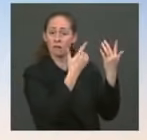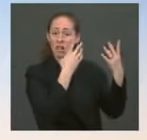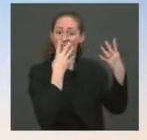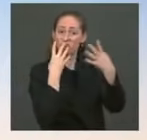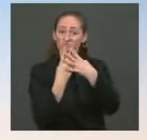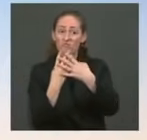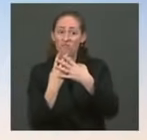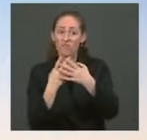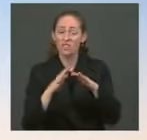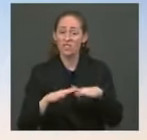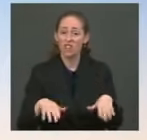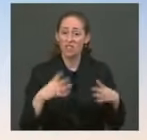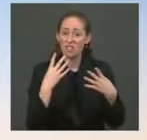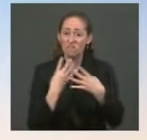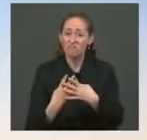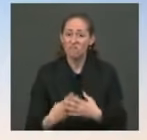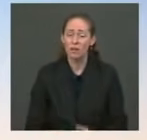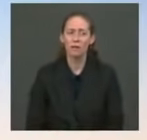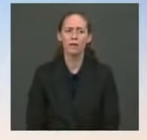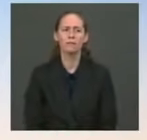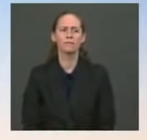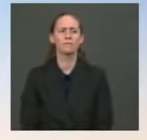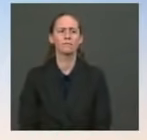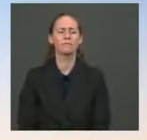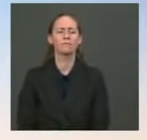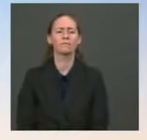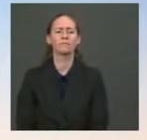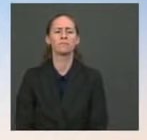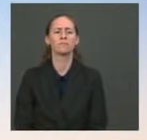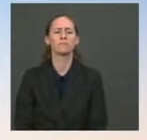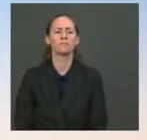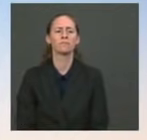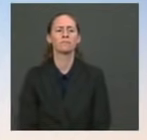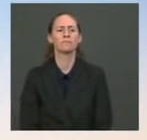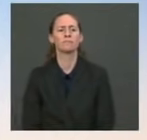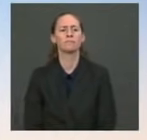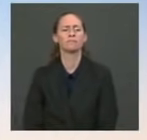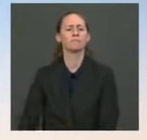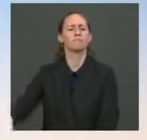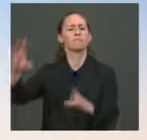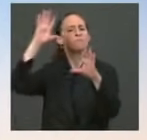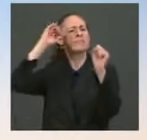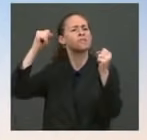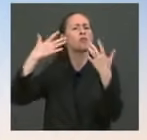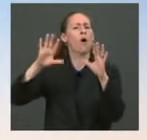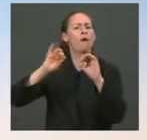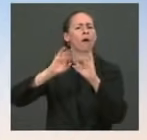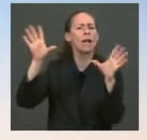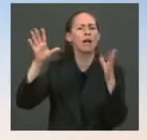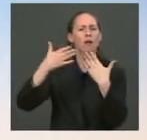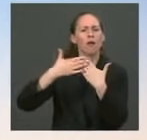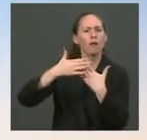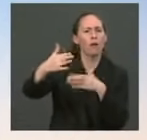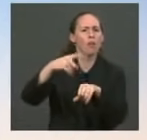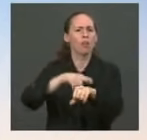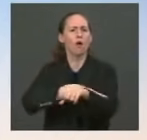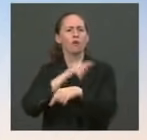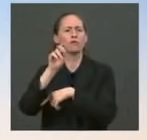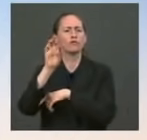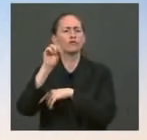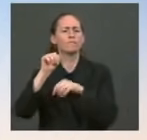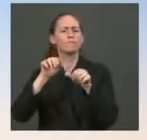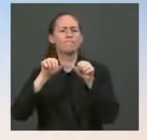as the vice president and the president have both conveyed, this is going to be a long-term effort. And what the focus is on is addressing root causes